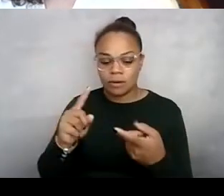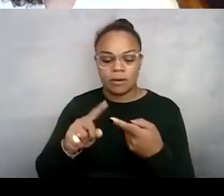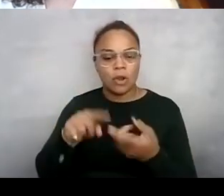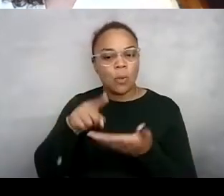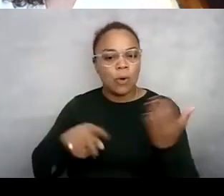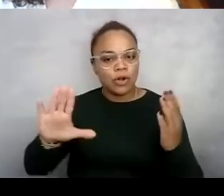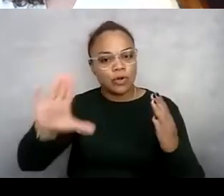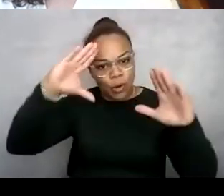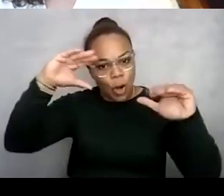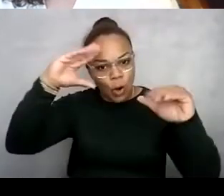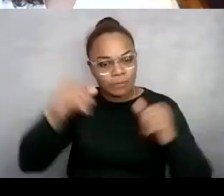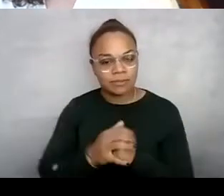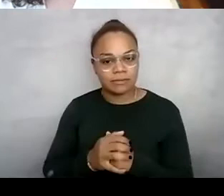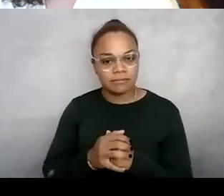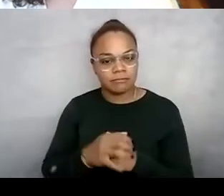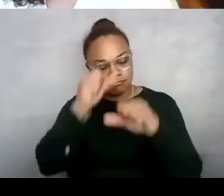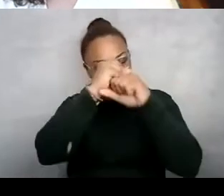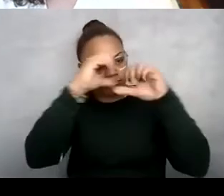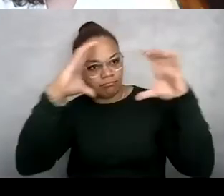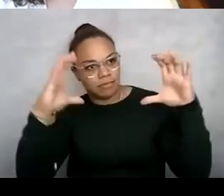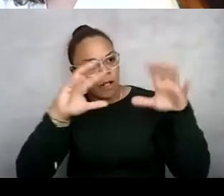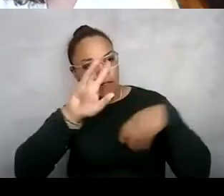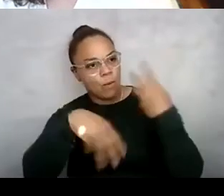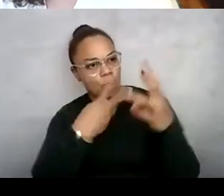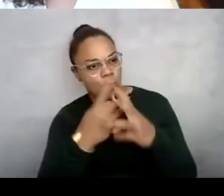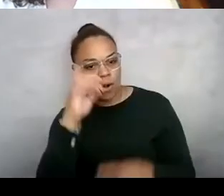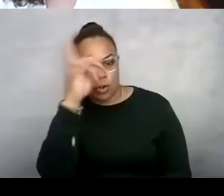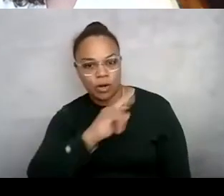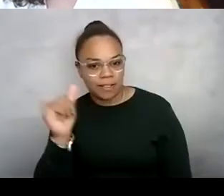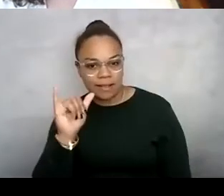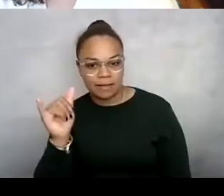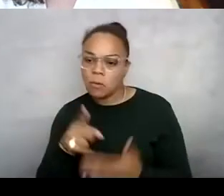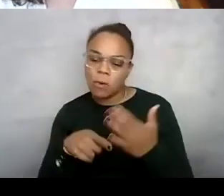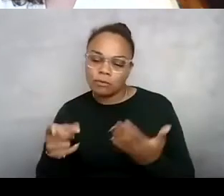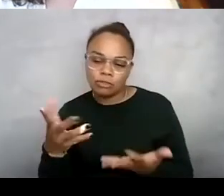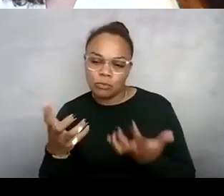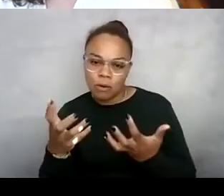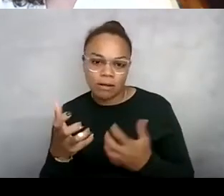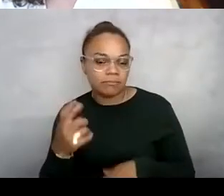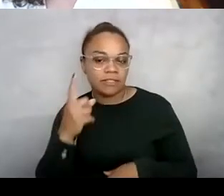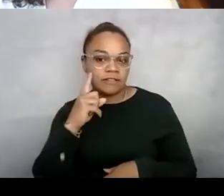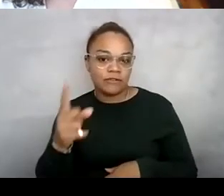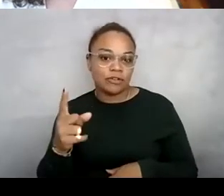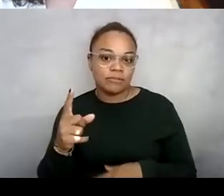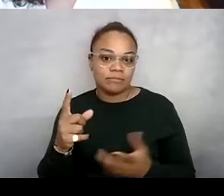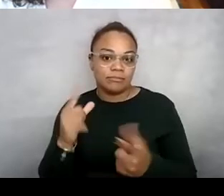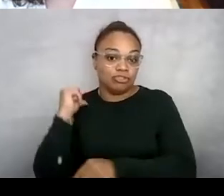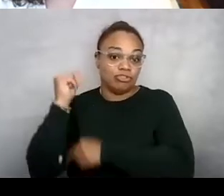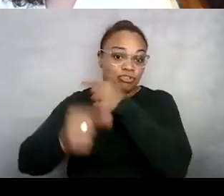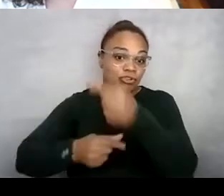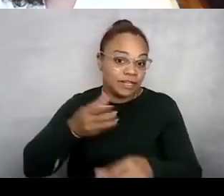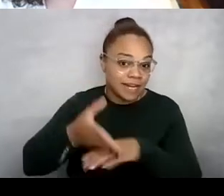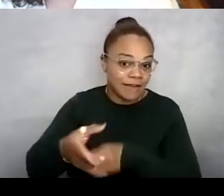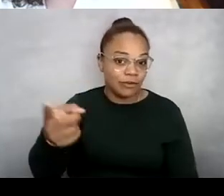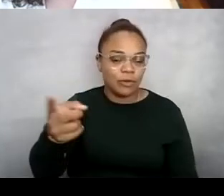want the world to look like when you step into it? What would you want the world to be for the generations behind you? Don't be afraid to